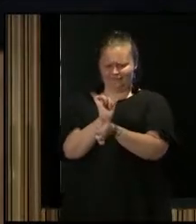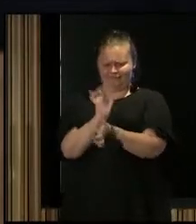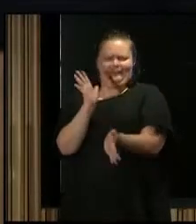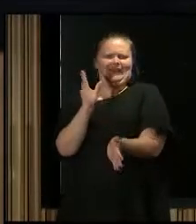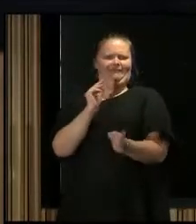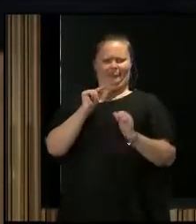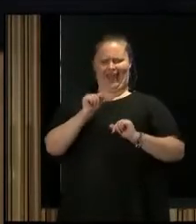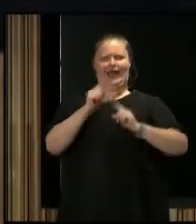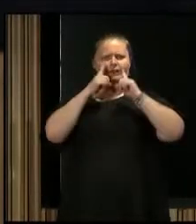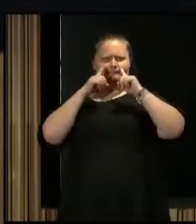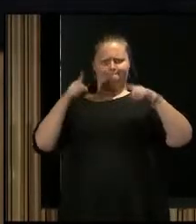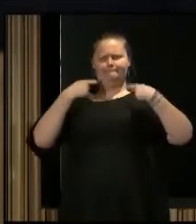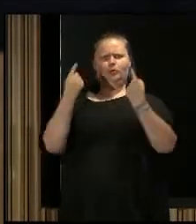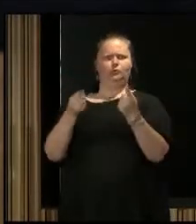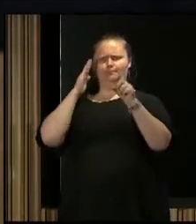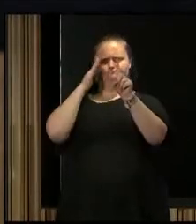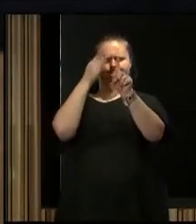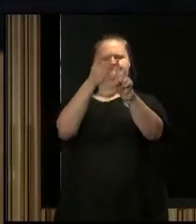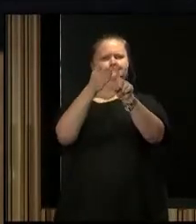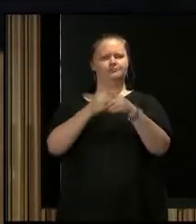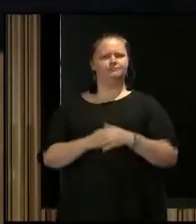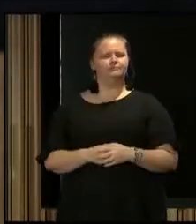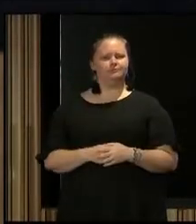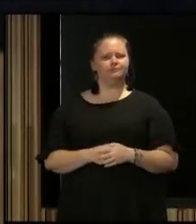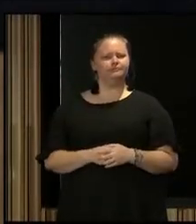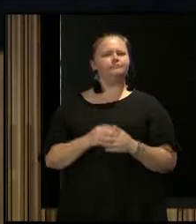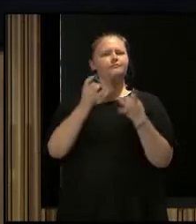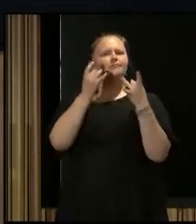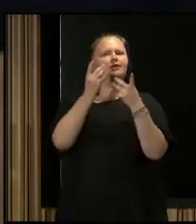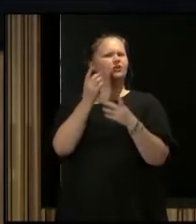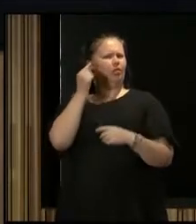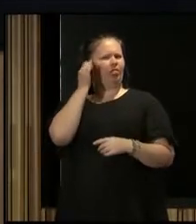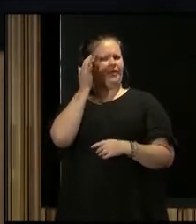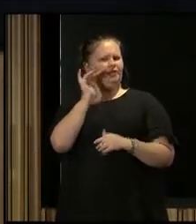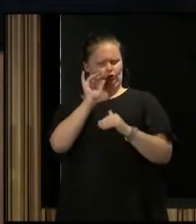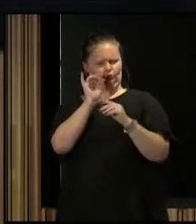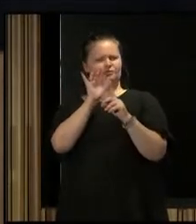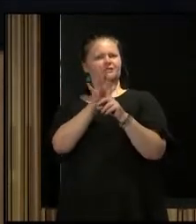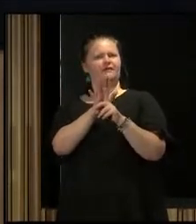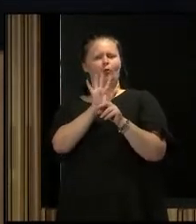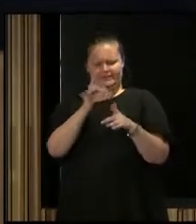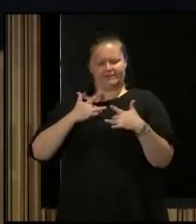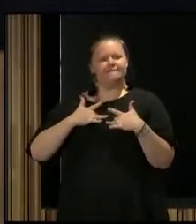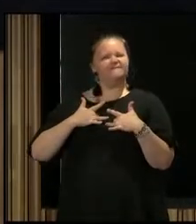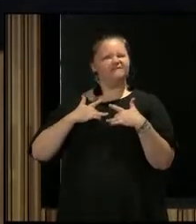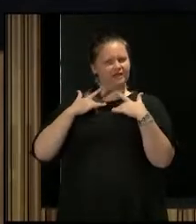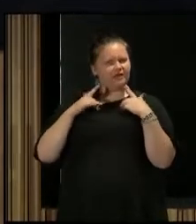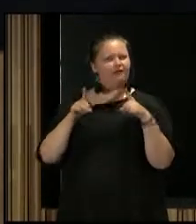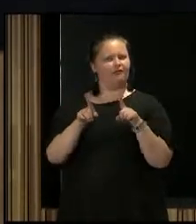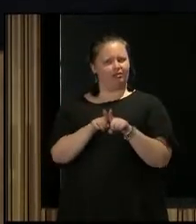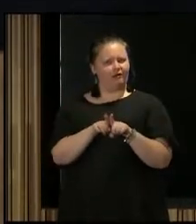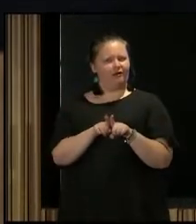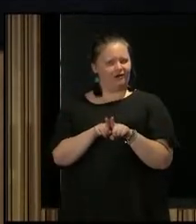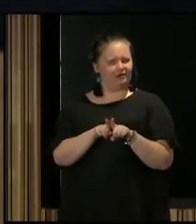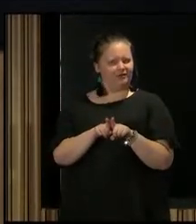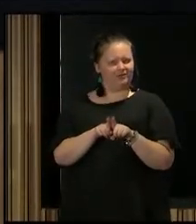this impossible goal, and then start to think to yourself, what does it feel like to do this work? what does it feel